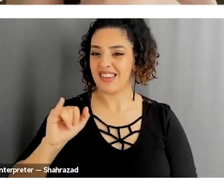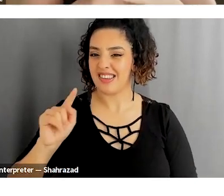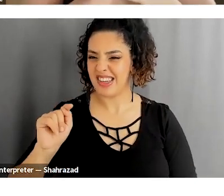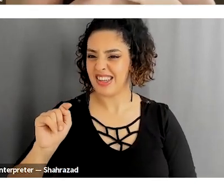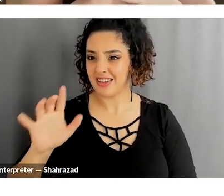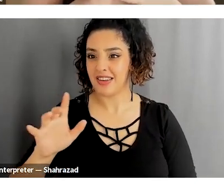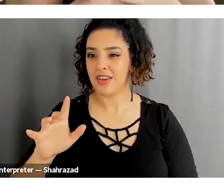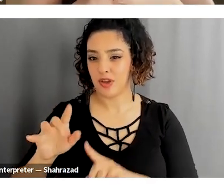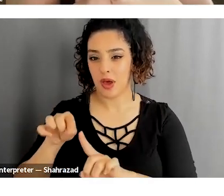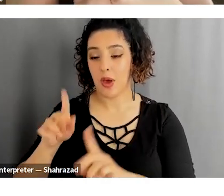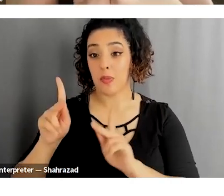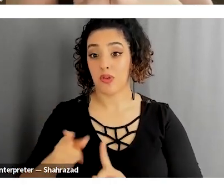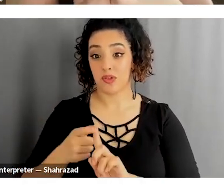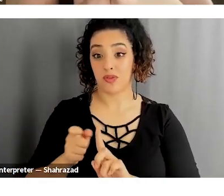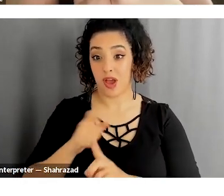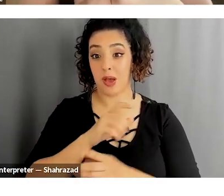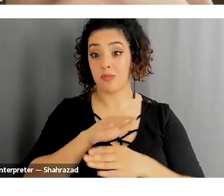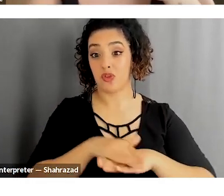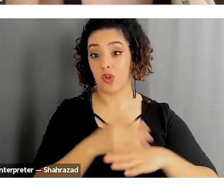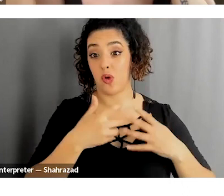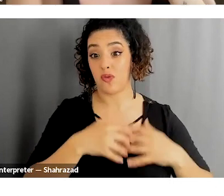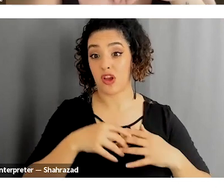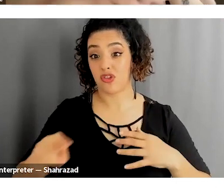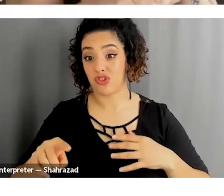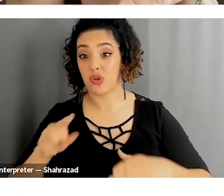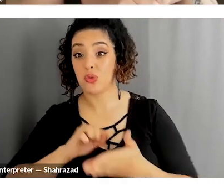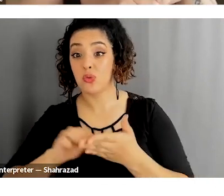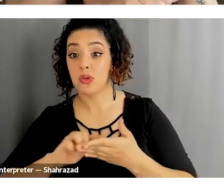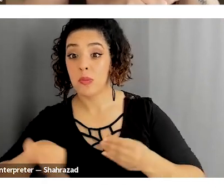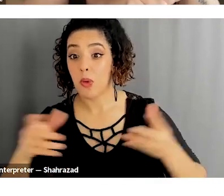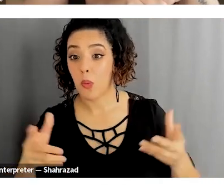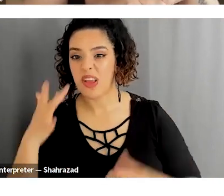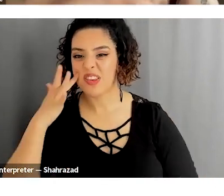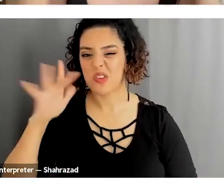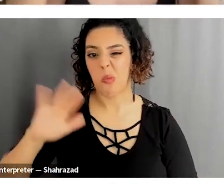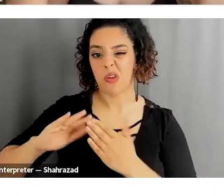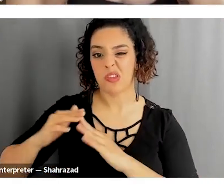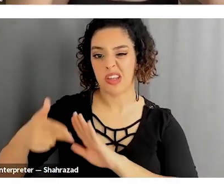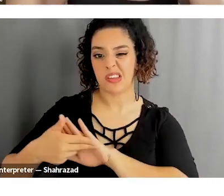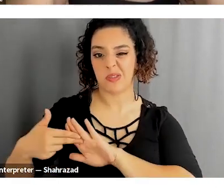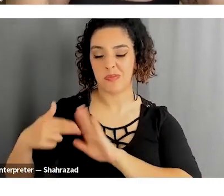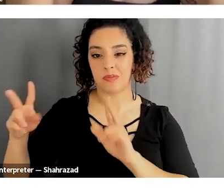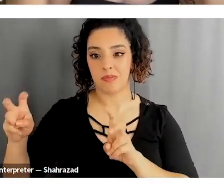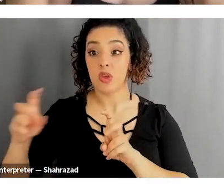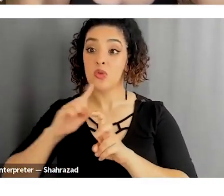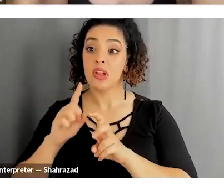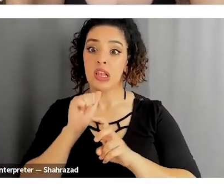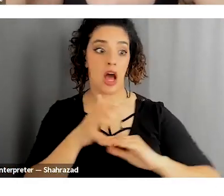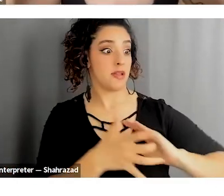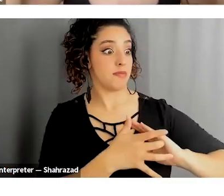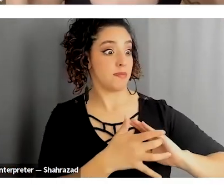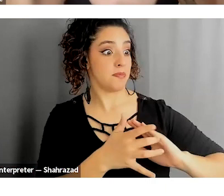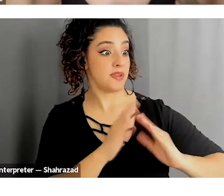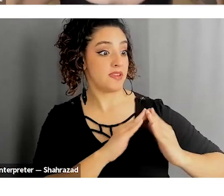a fellow at Slow Factory, and she looked into smart cities. And of course, her take on it, it's not a digital technical city. It's